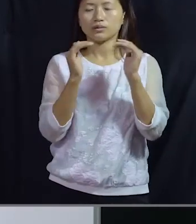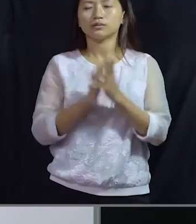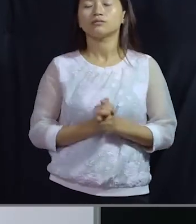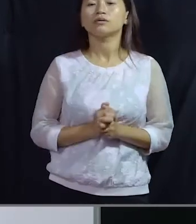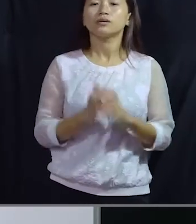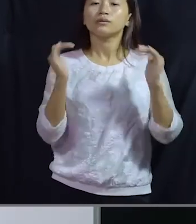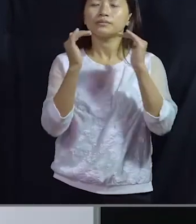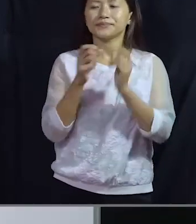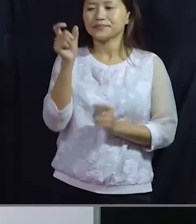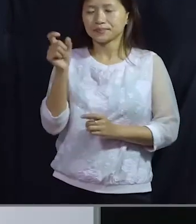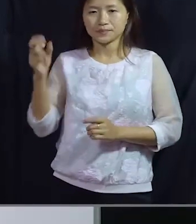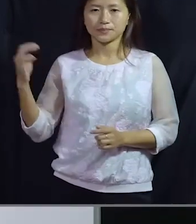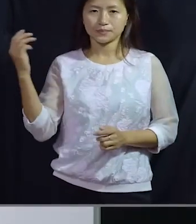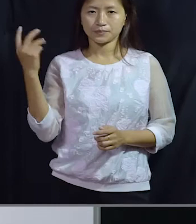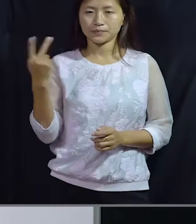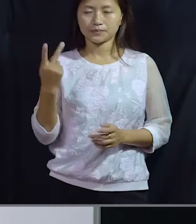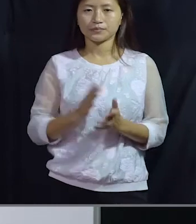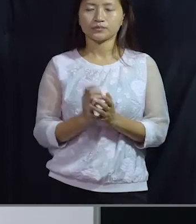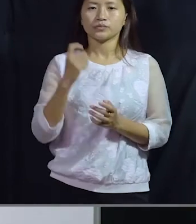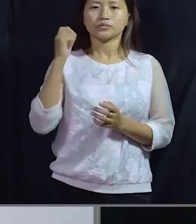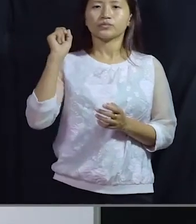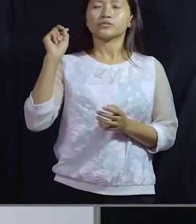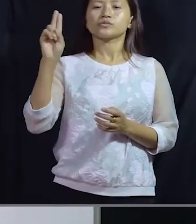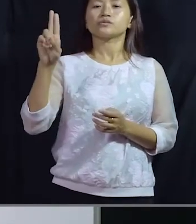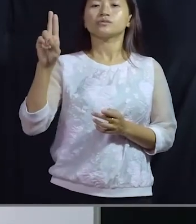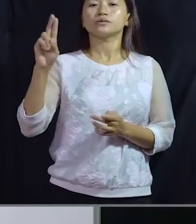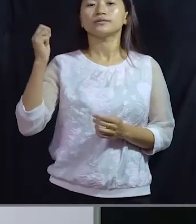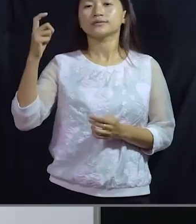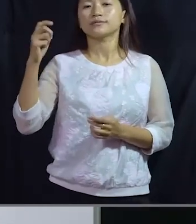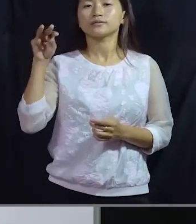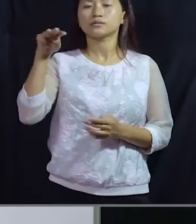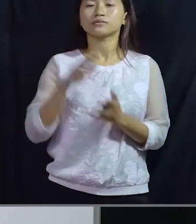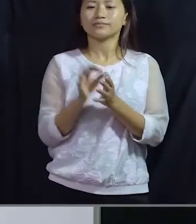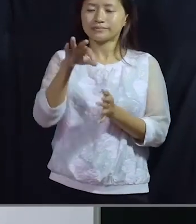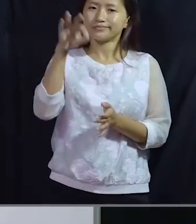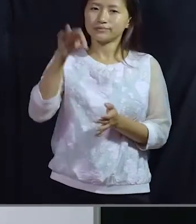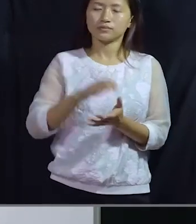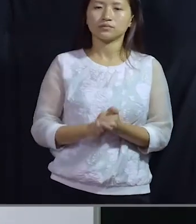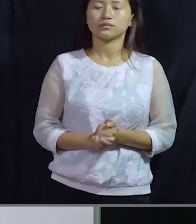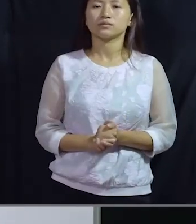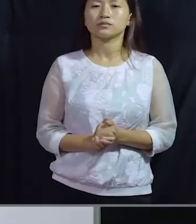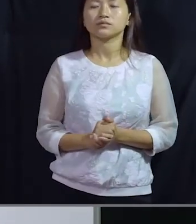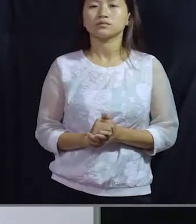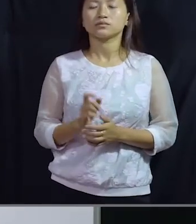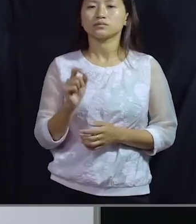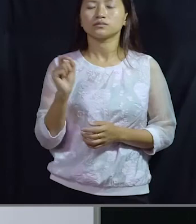are equal partners. They got 27,000 each. So on the debit side there is